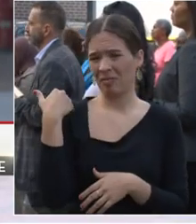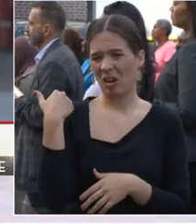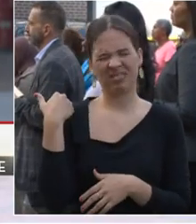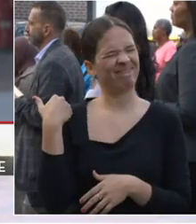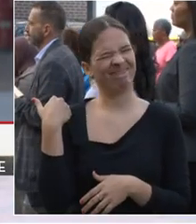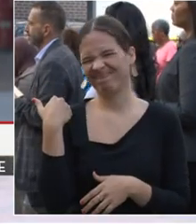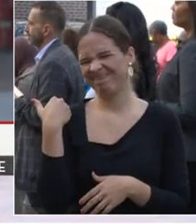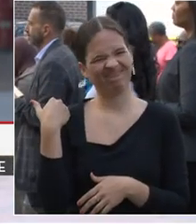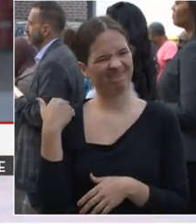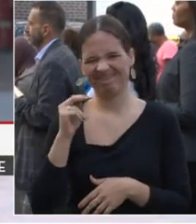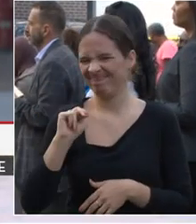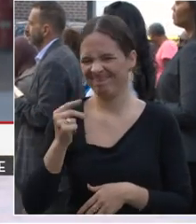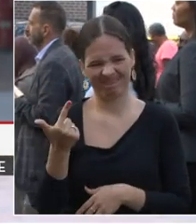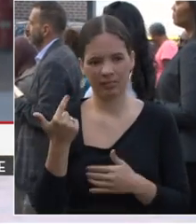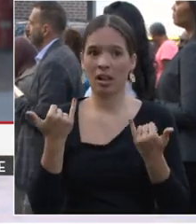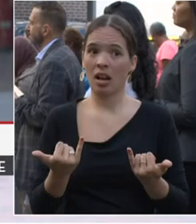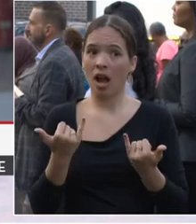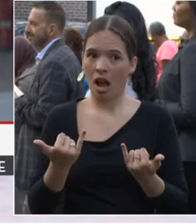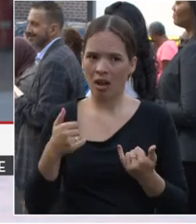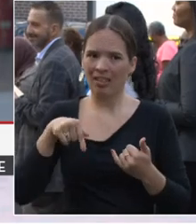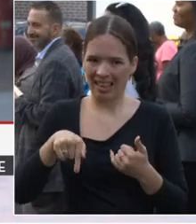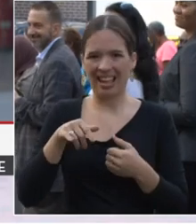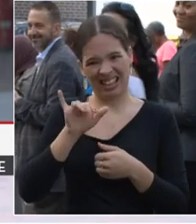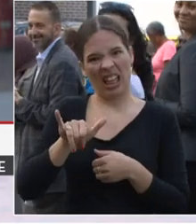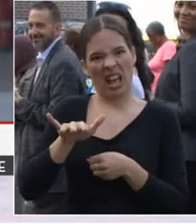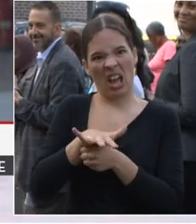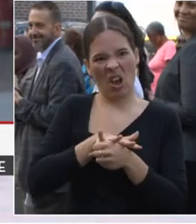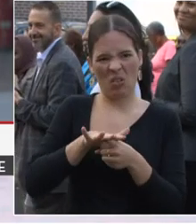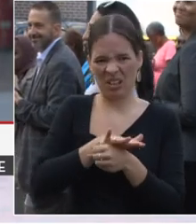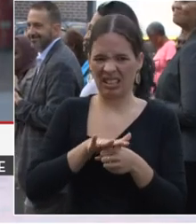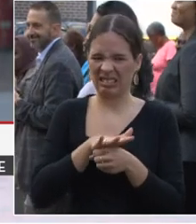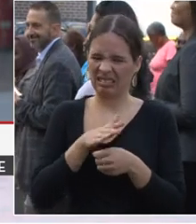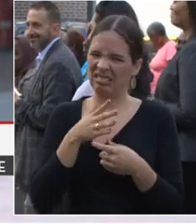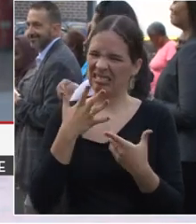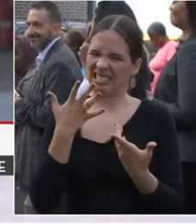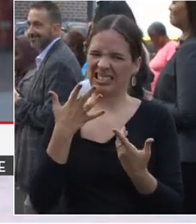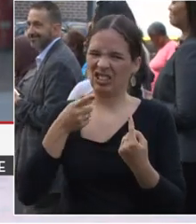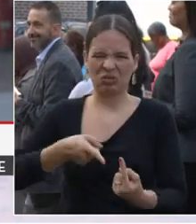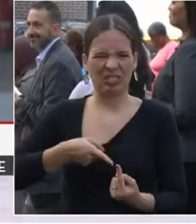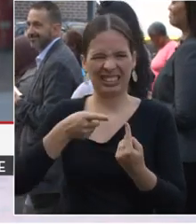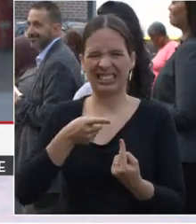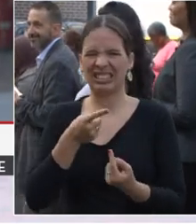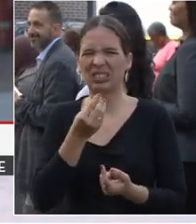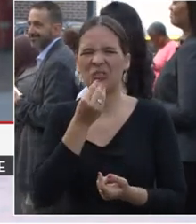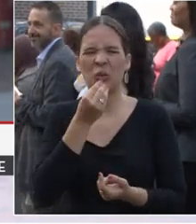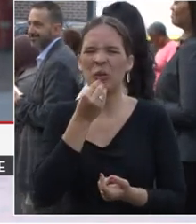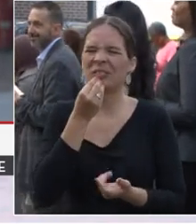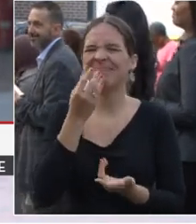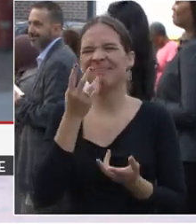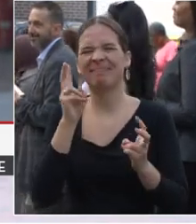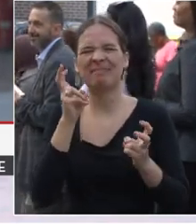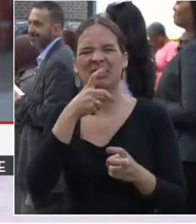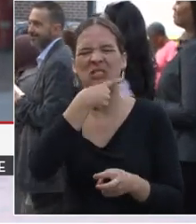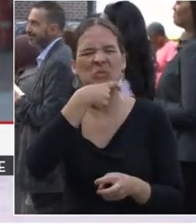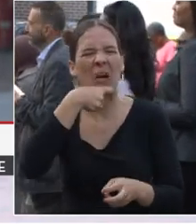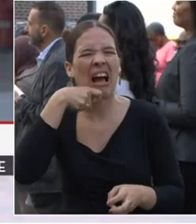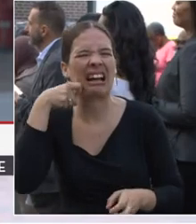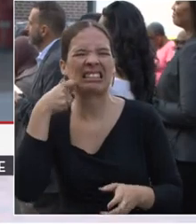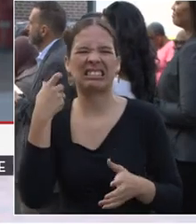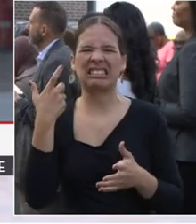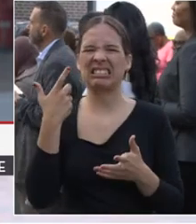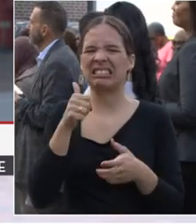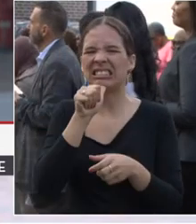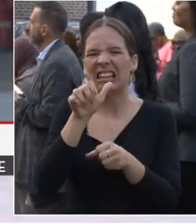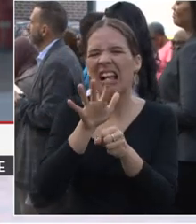River. This is considered a food desert, you know. With this commitment to offering